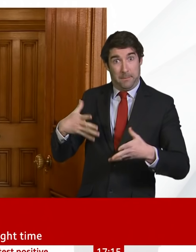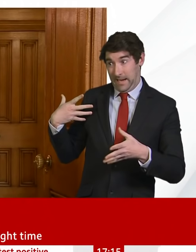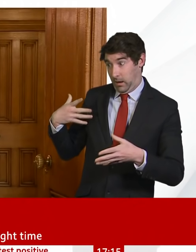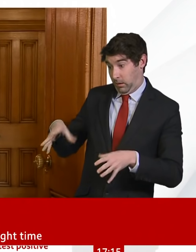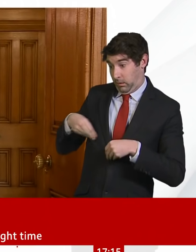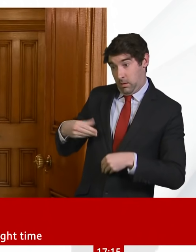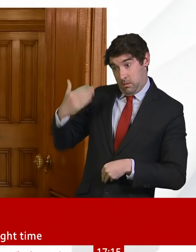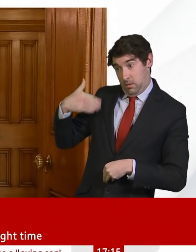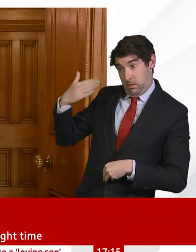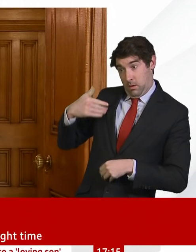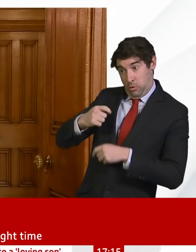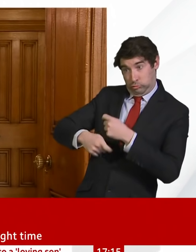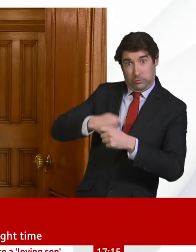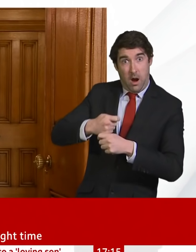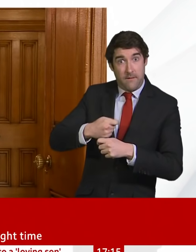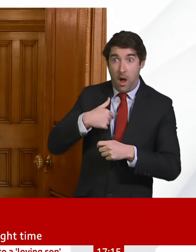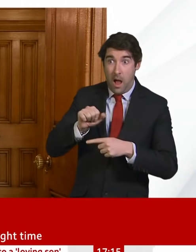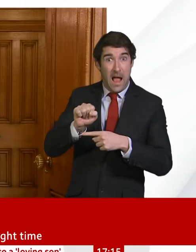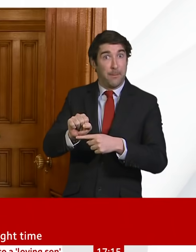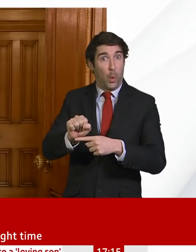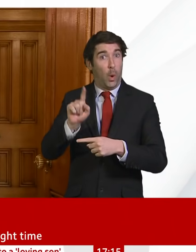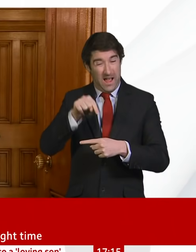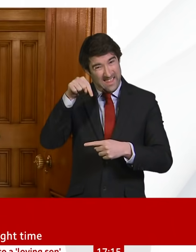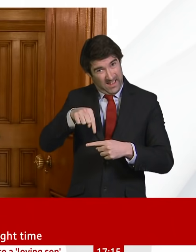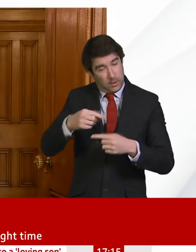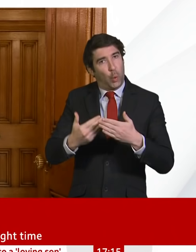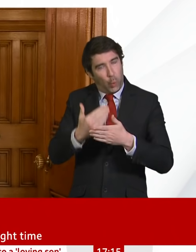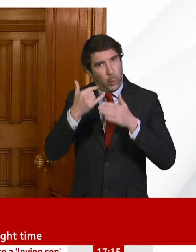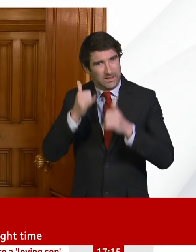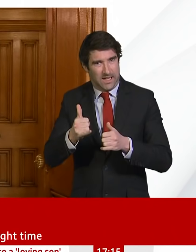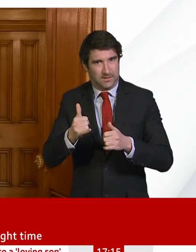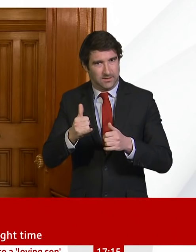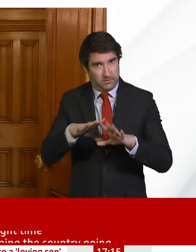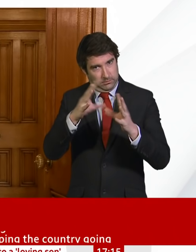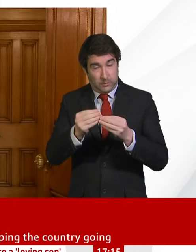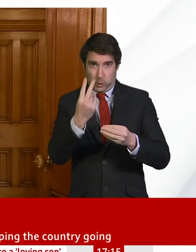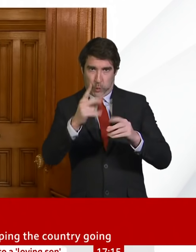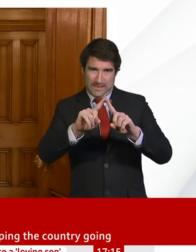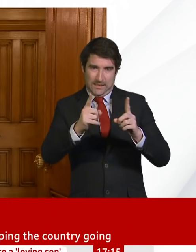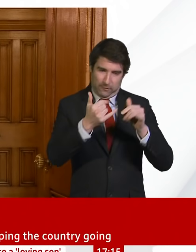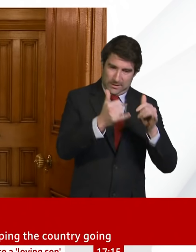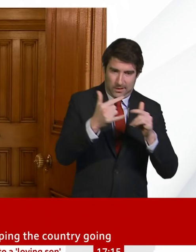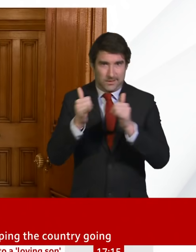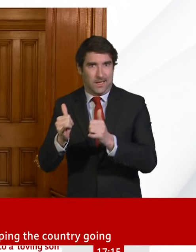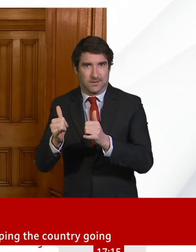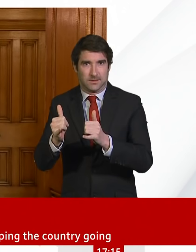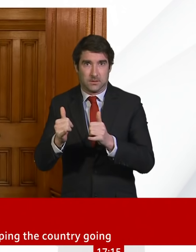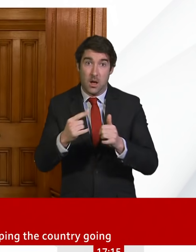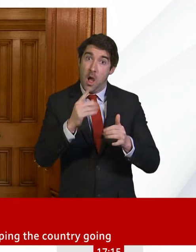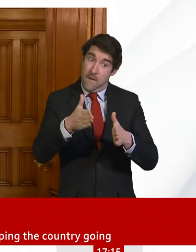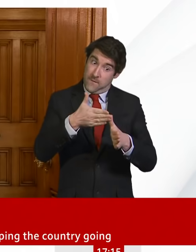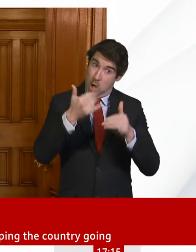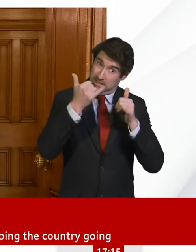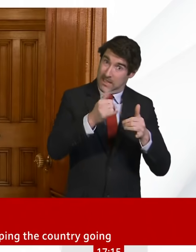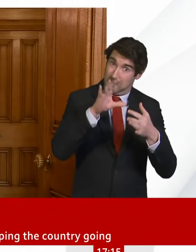is an absolute priority. And of course, this is about making sure that people who have the test can find out whether they've had the virus and